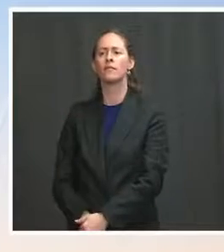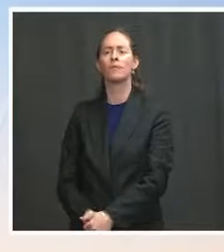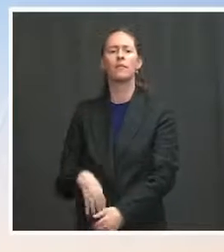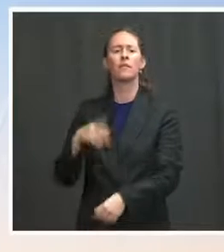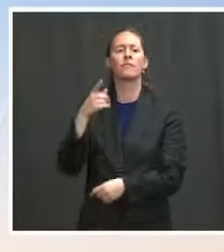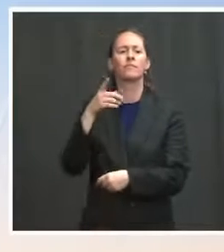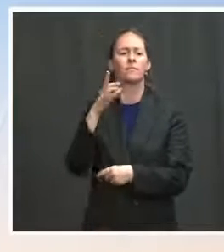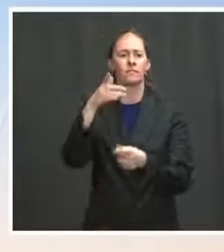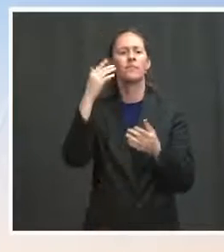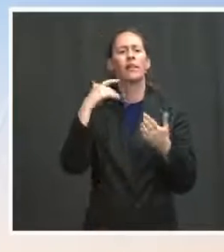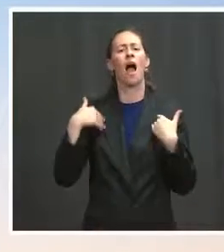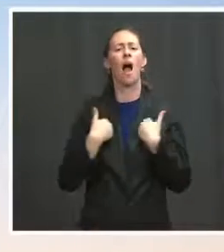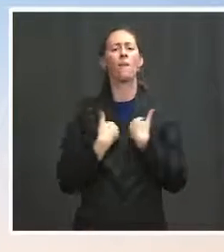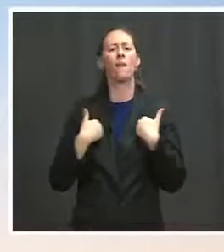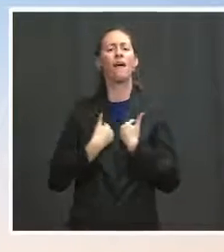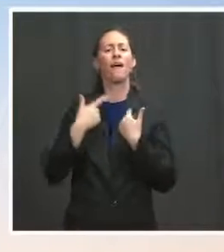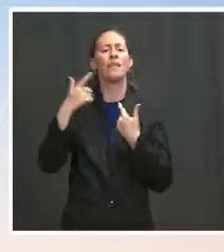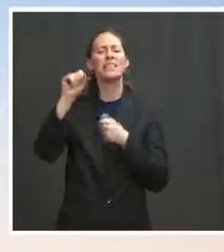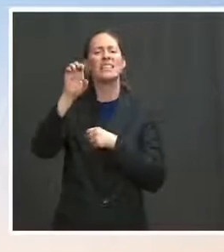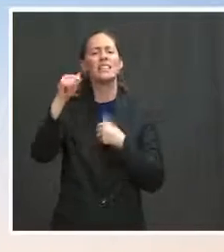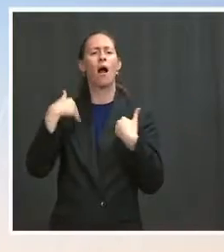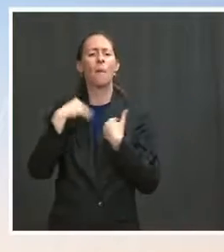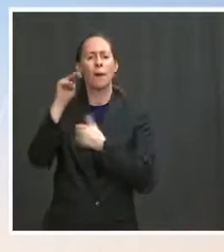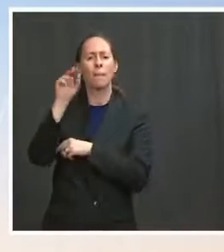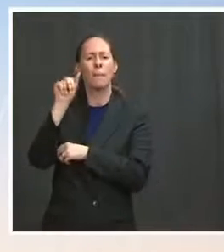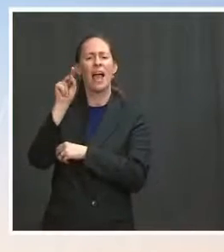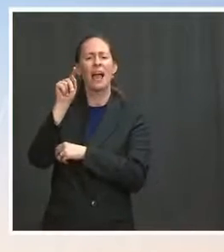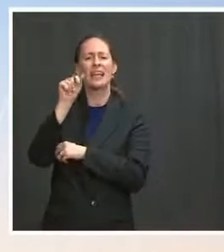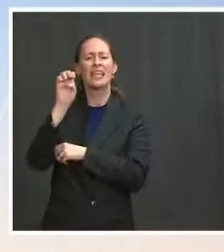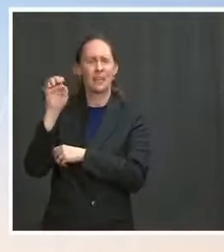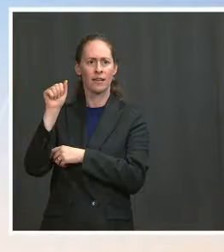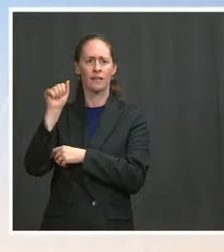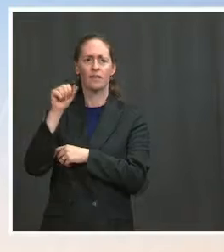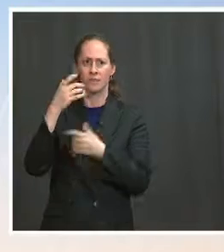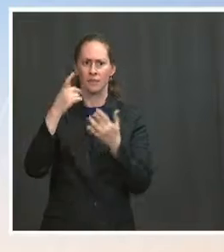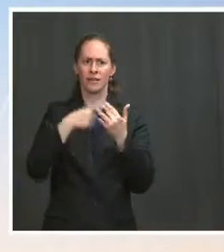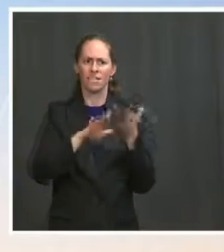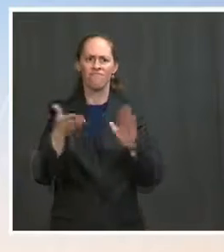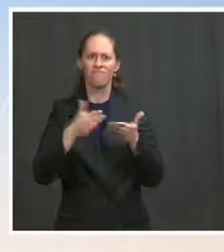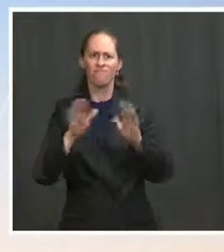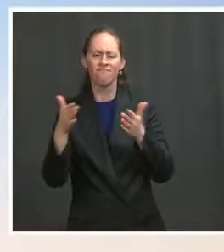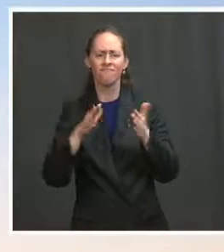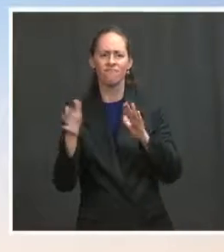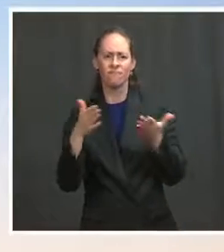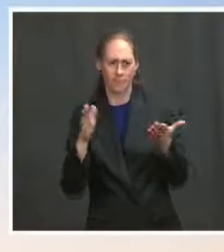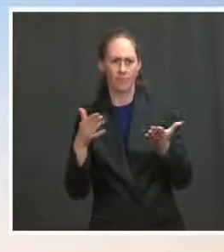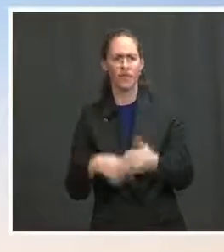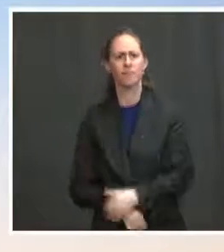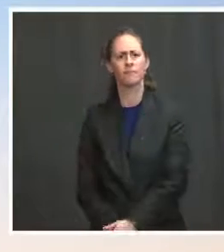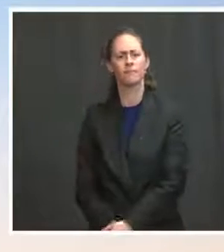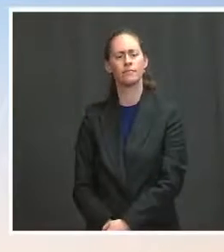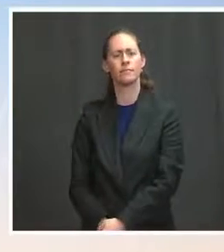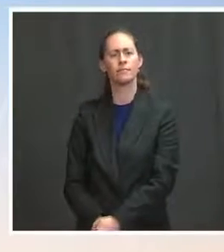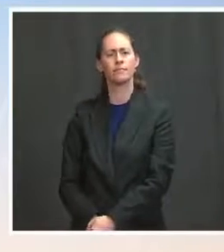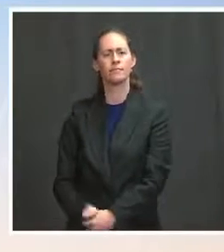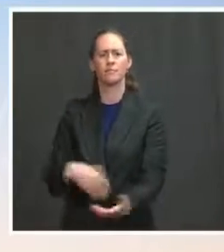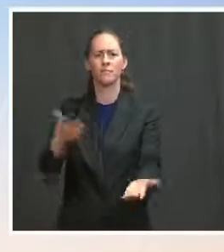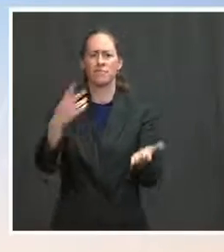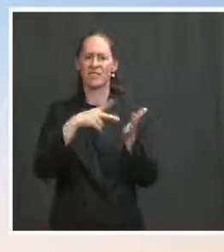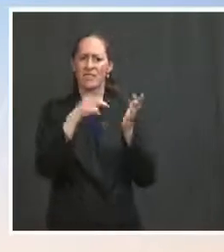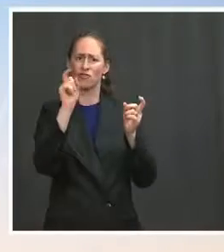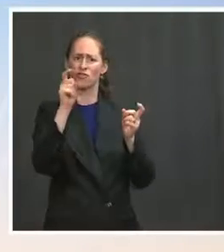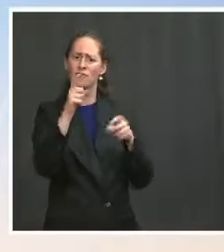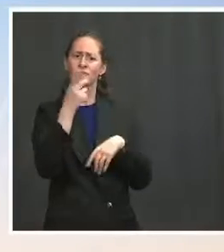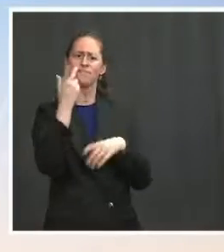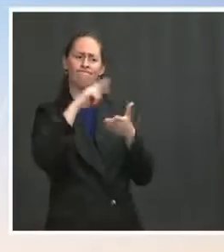wanted to see if the administration believes that these animals should be relisted as endangered, and also whether anything in Biden's